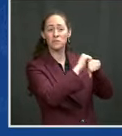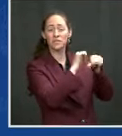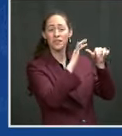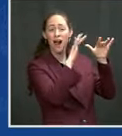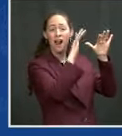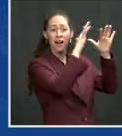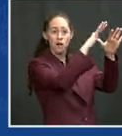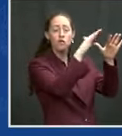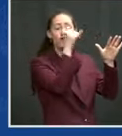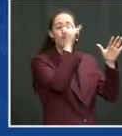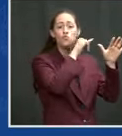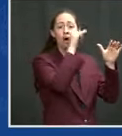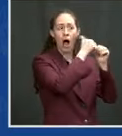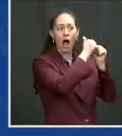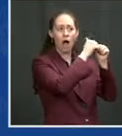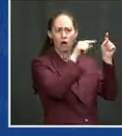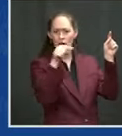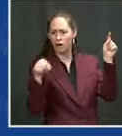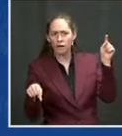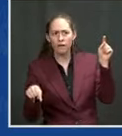it, we thought, they will come.